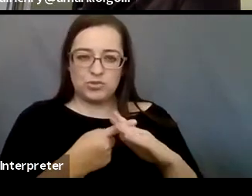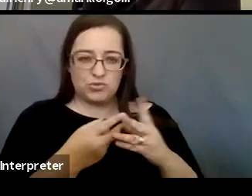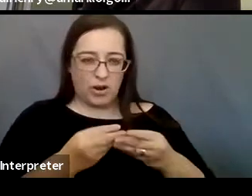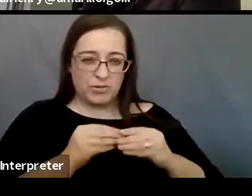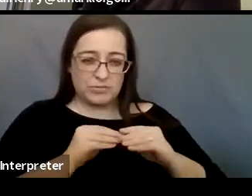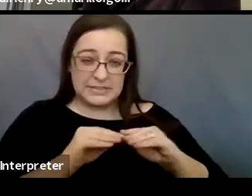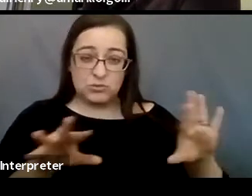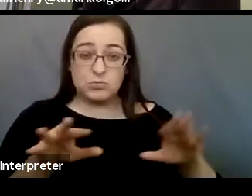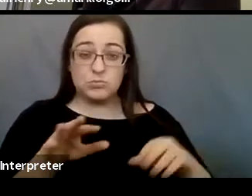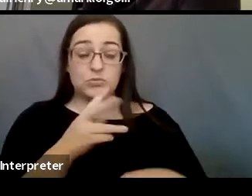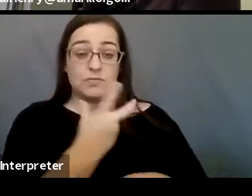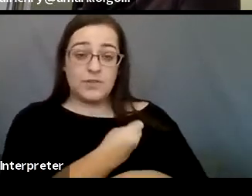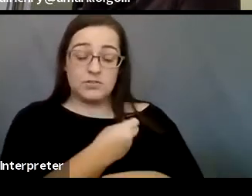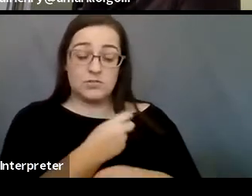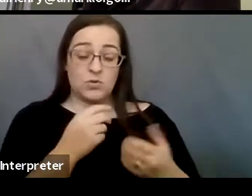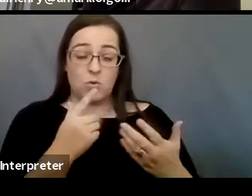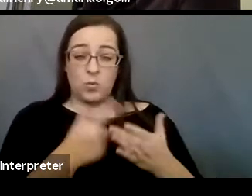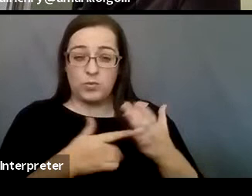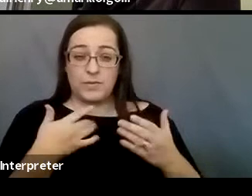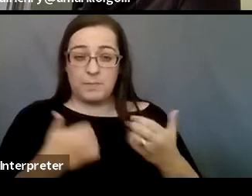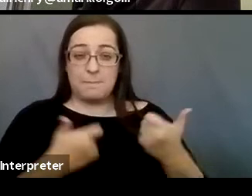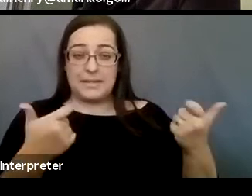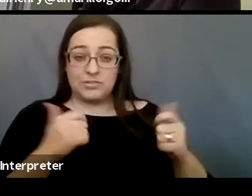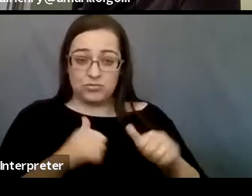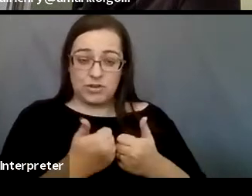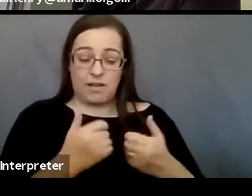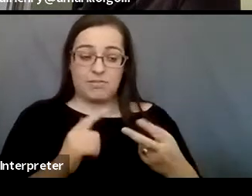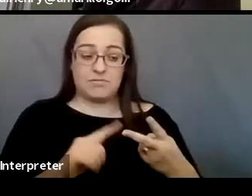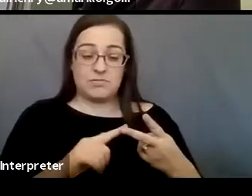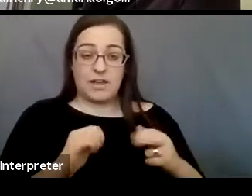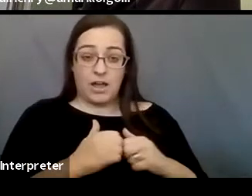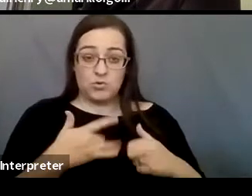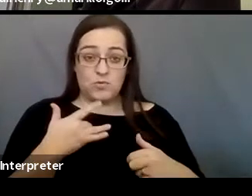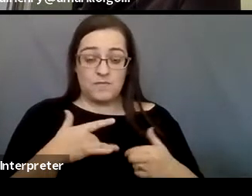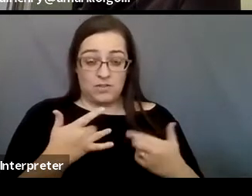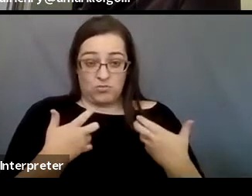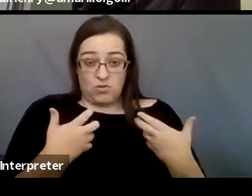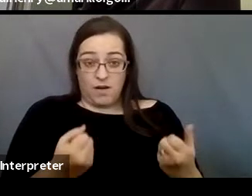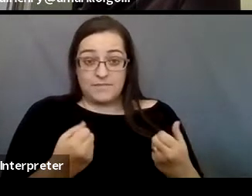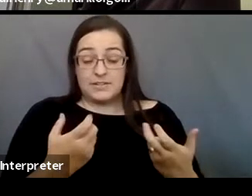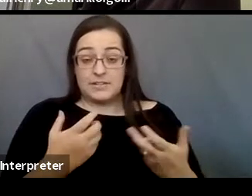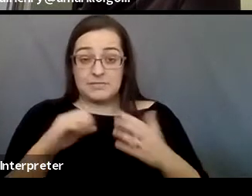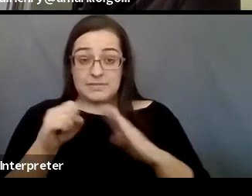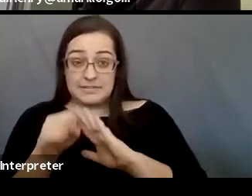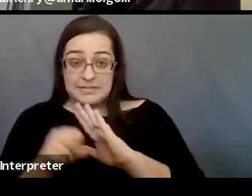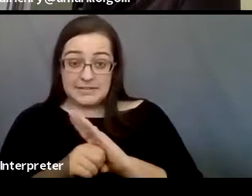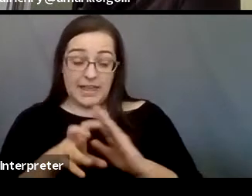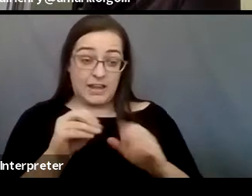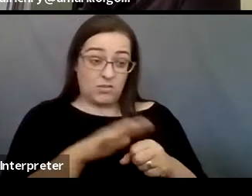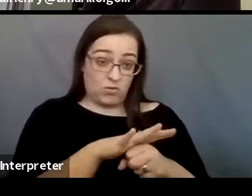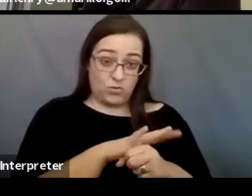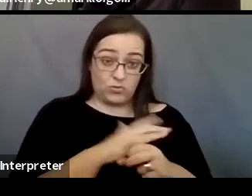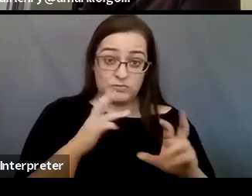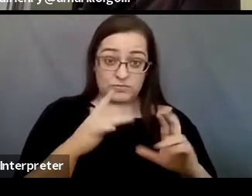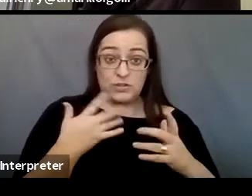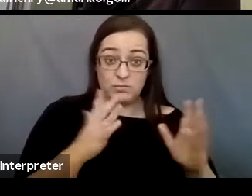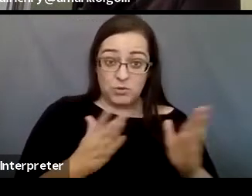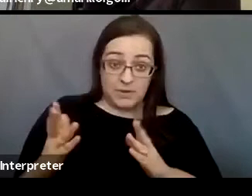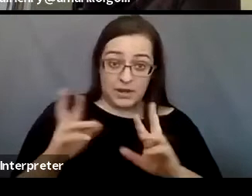plan? And how confident are you that the state and also, our city locally is ready to go?